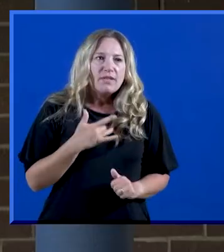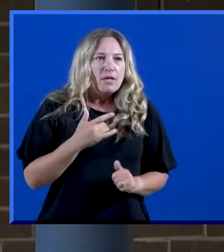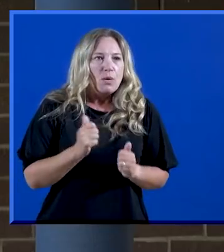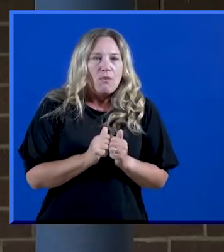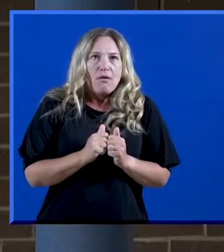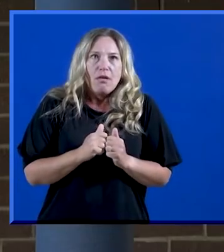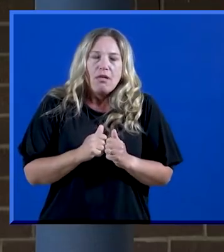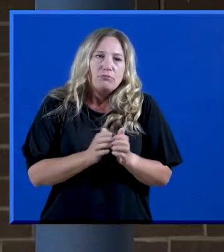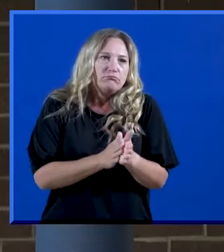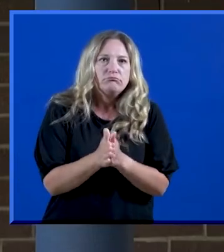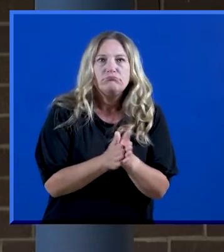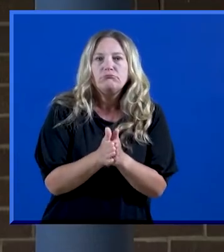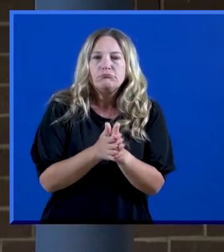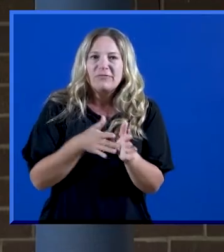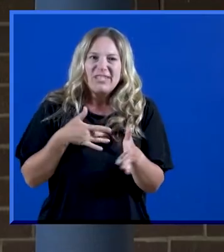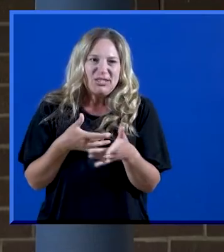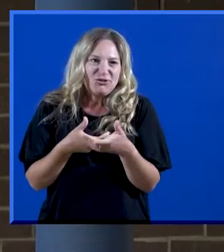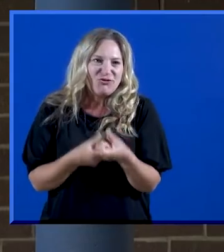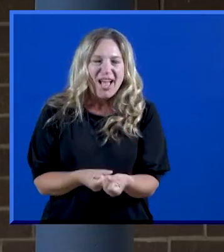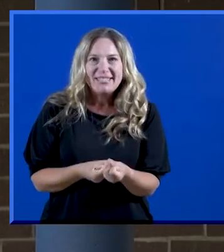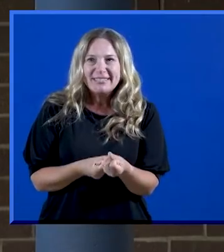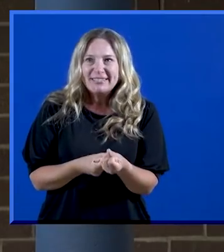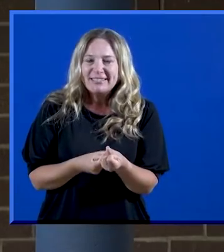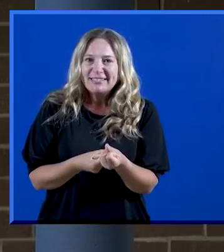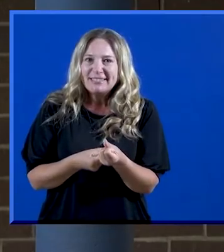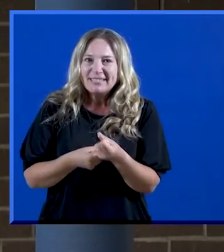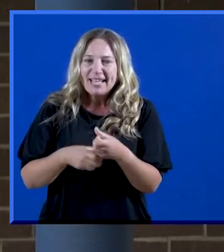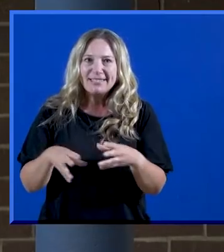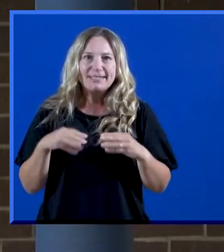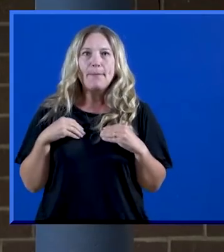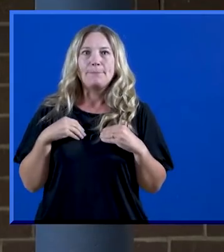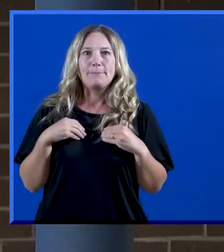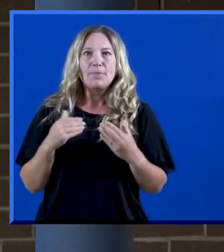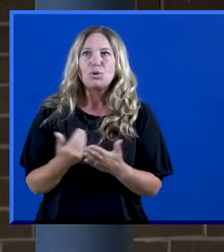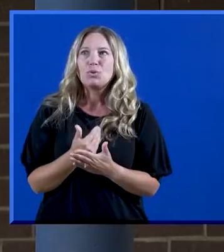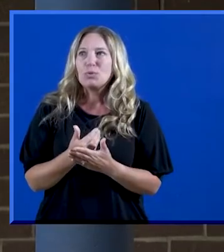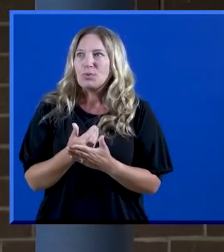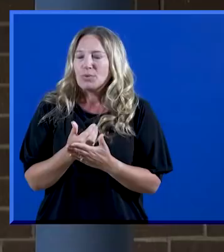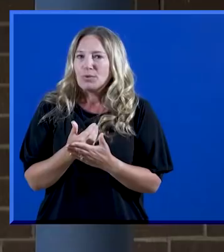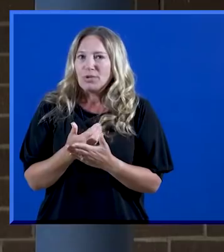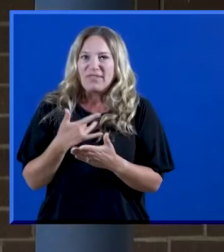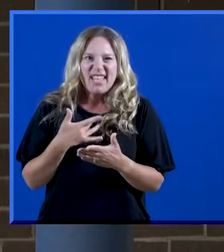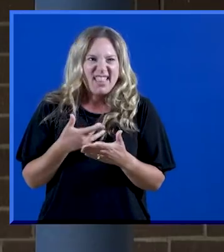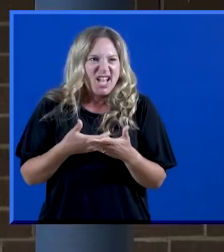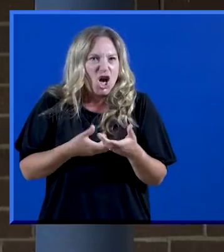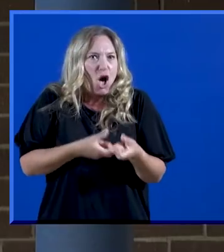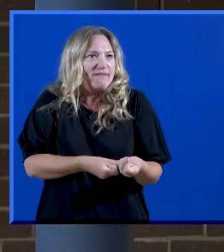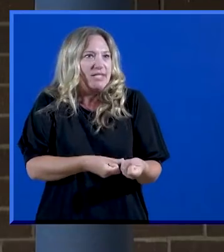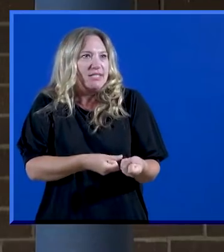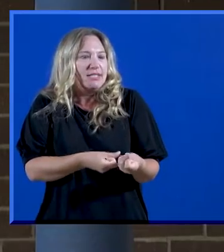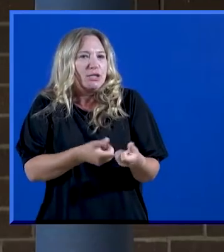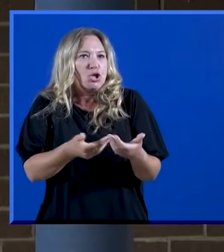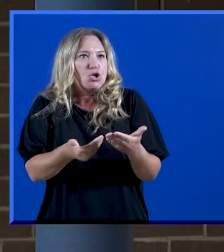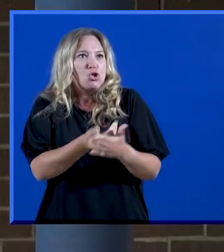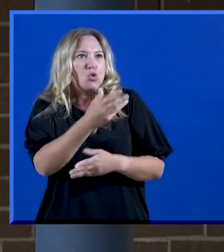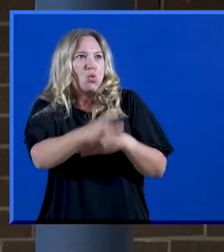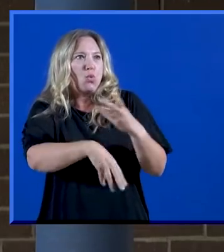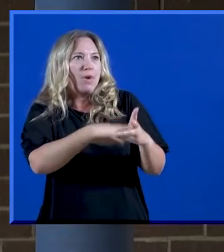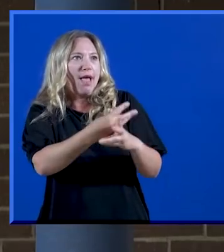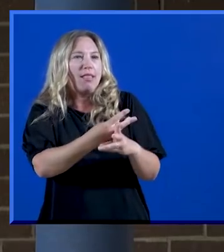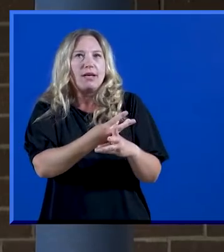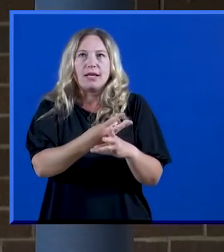with enthusiasm, trust, excitement, and acceptance. You're gaining confidence in your